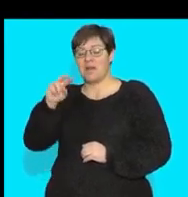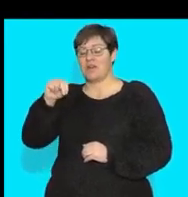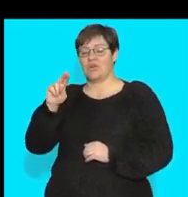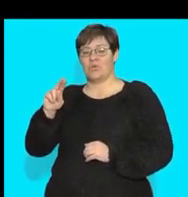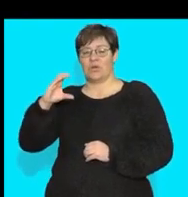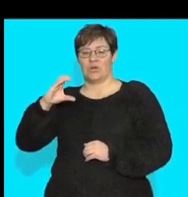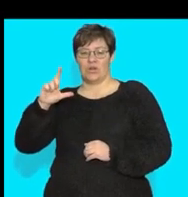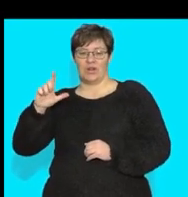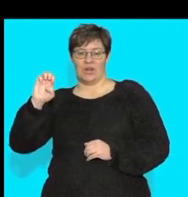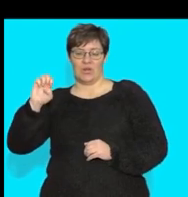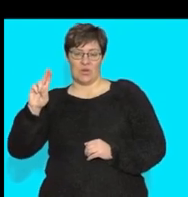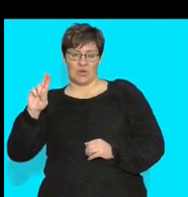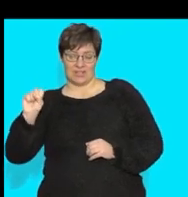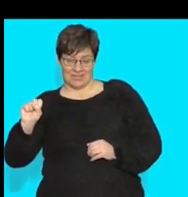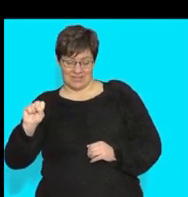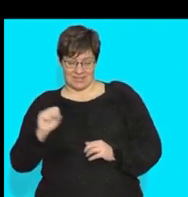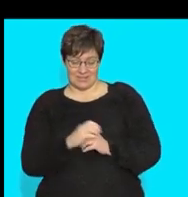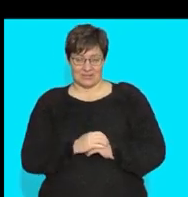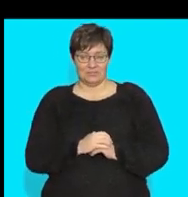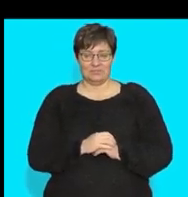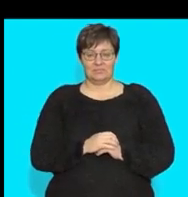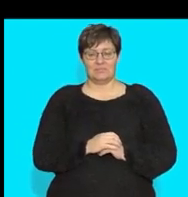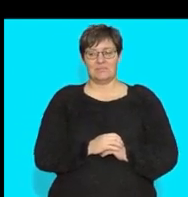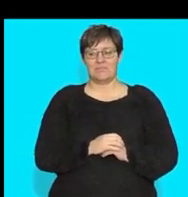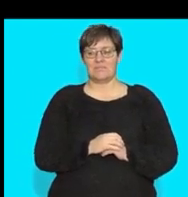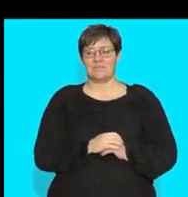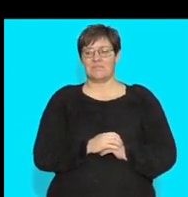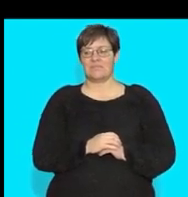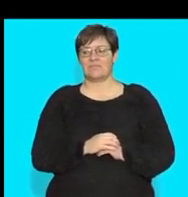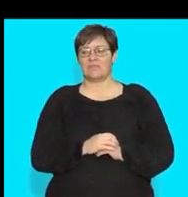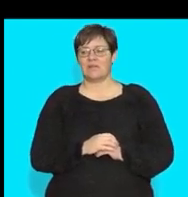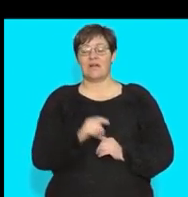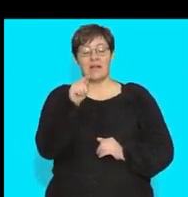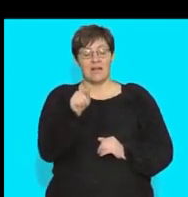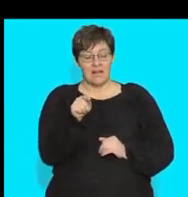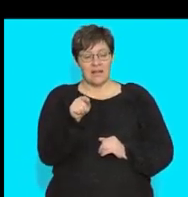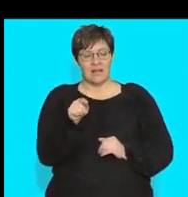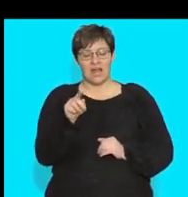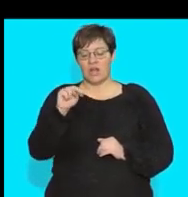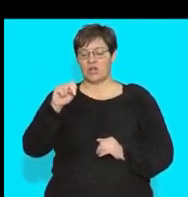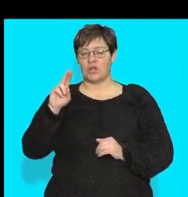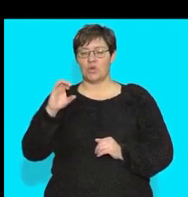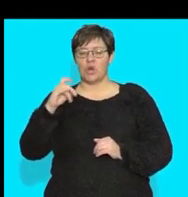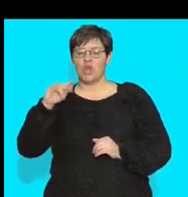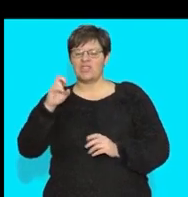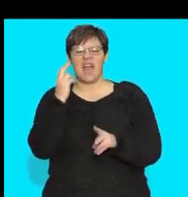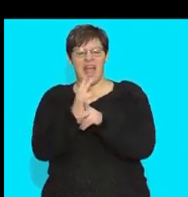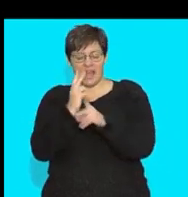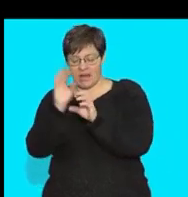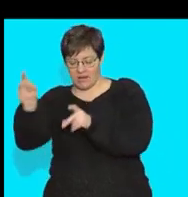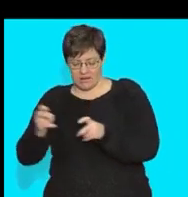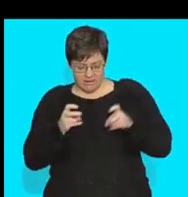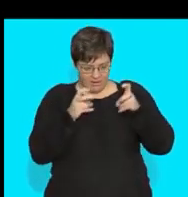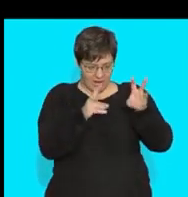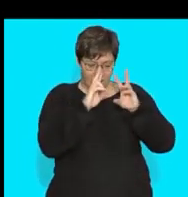the nucleus. Now, if I'm going to just quickly go back here, we're going to look at the nucleus just briefly again,